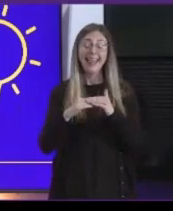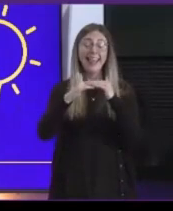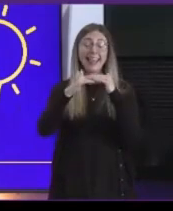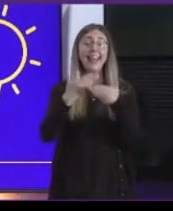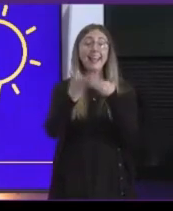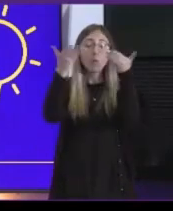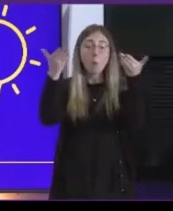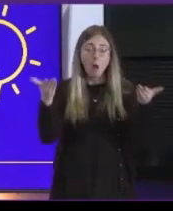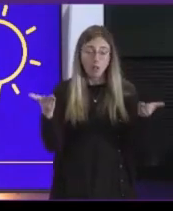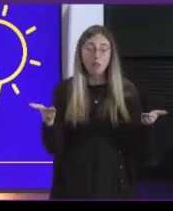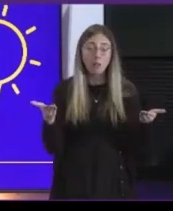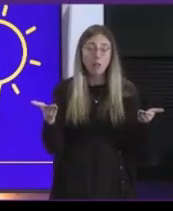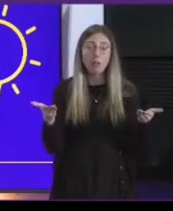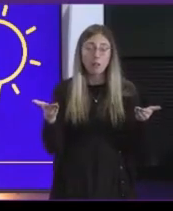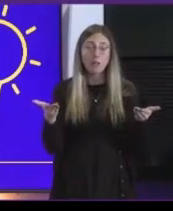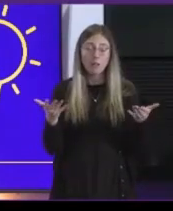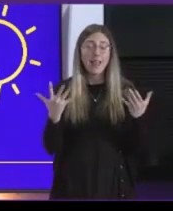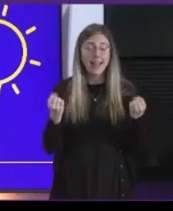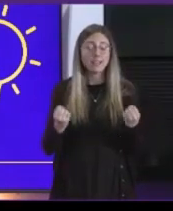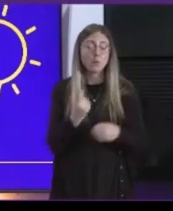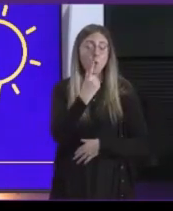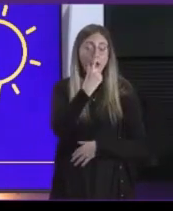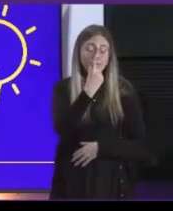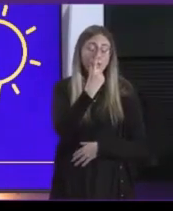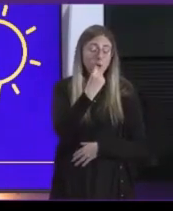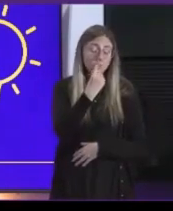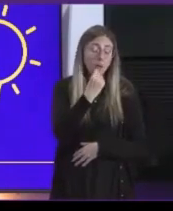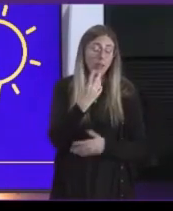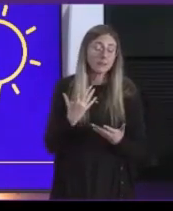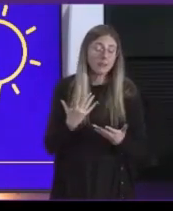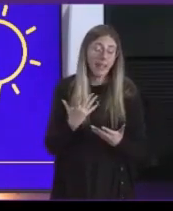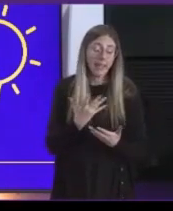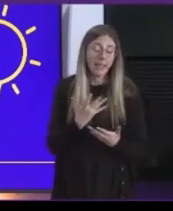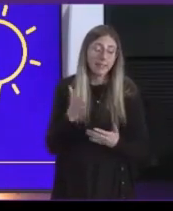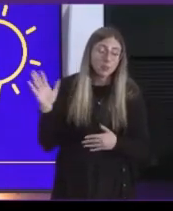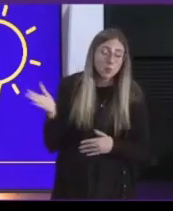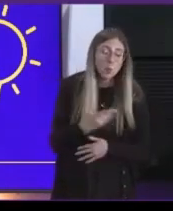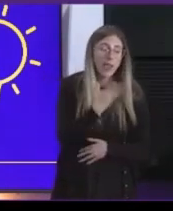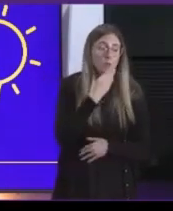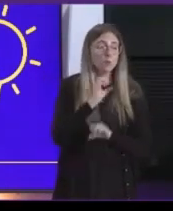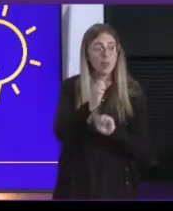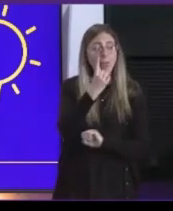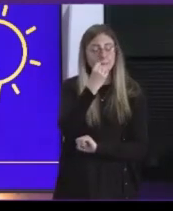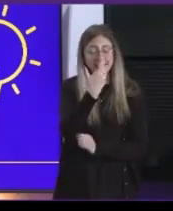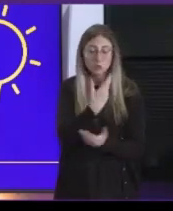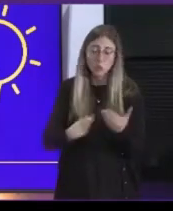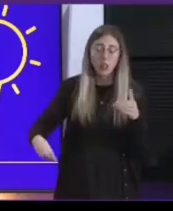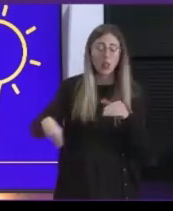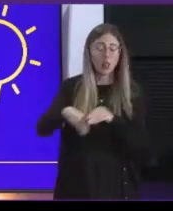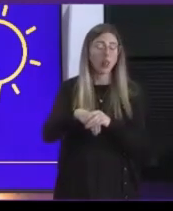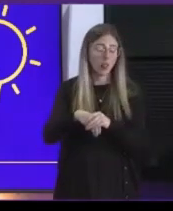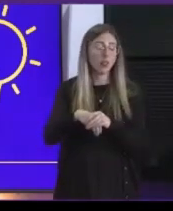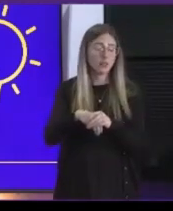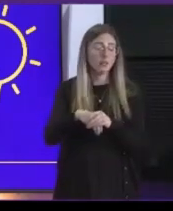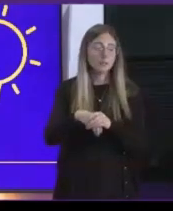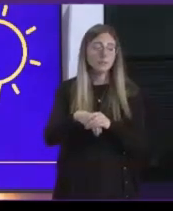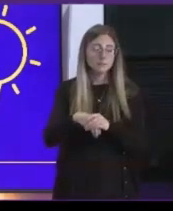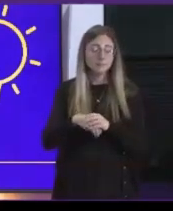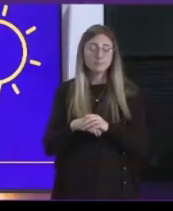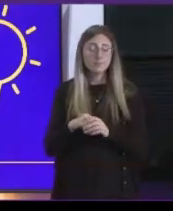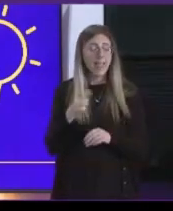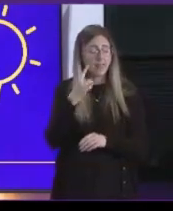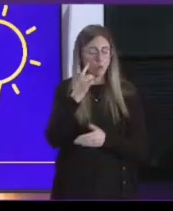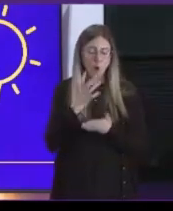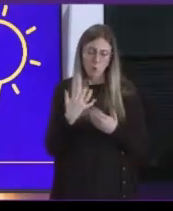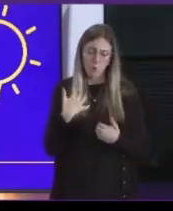equal and to give room for the possibility for everybody to use their potential and participate. And I thought it was